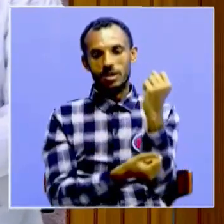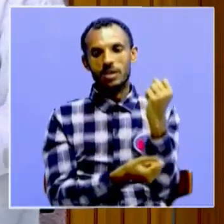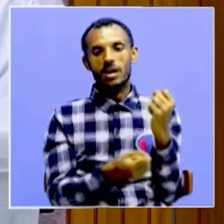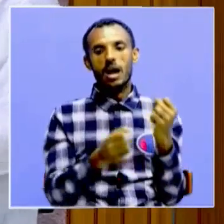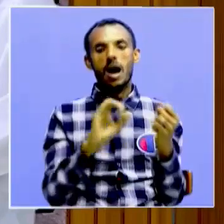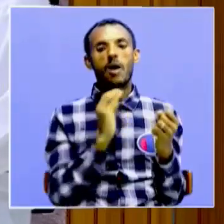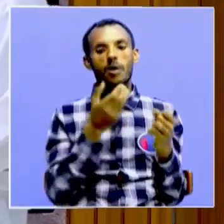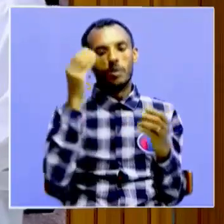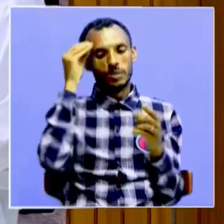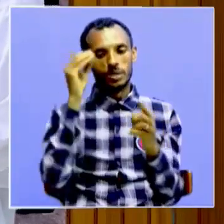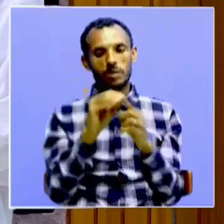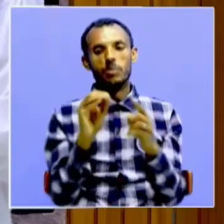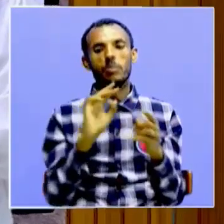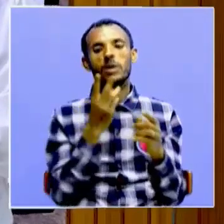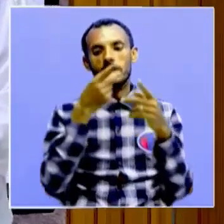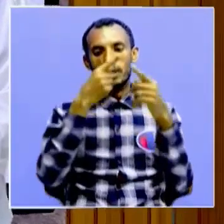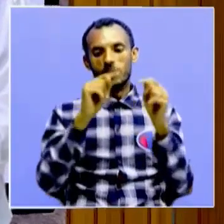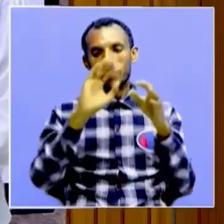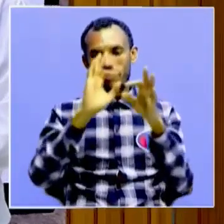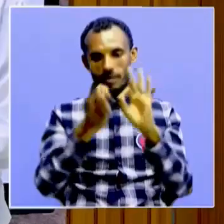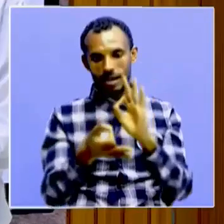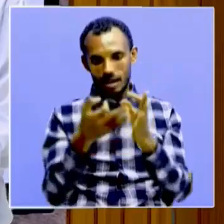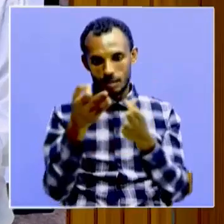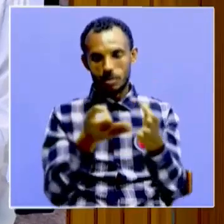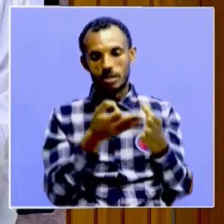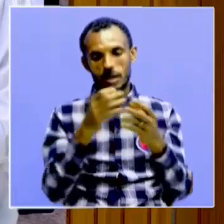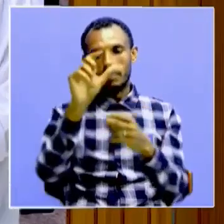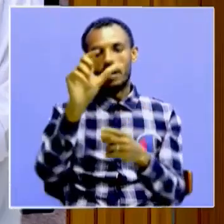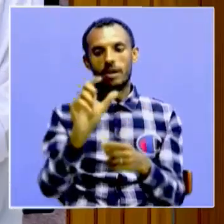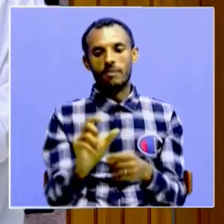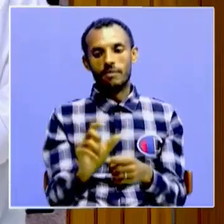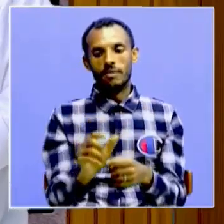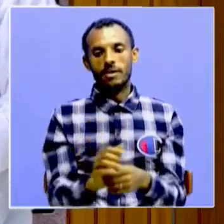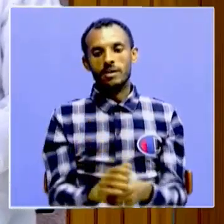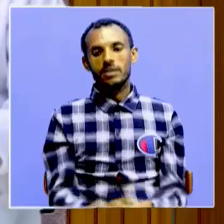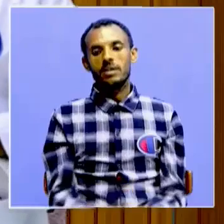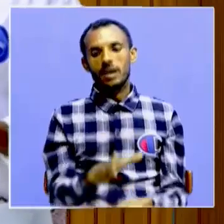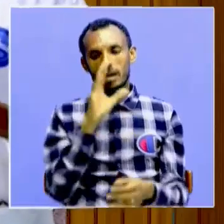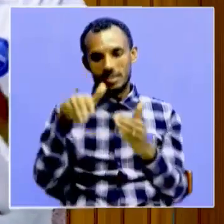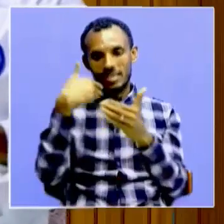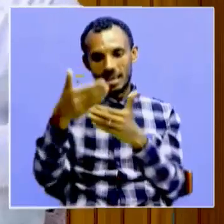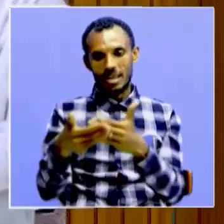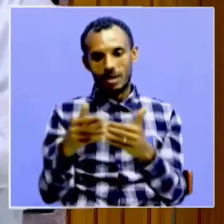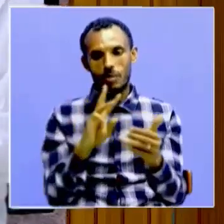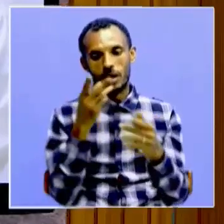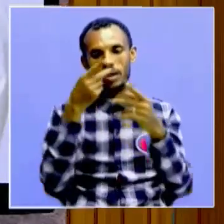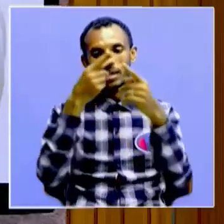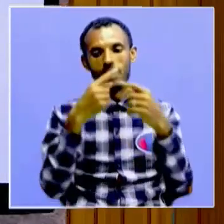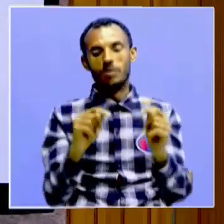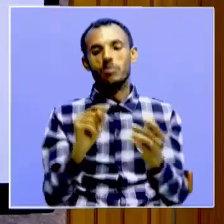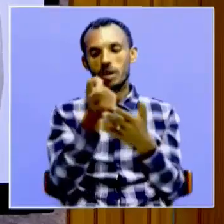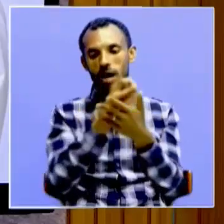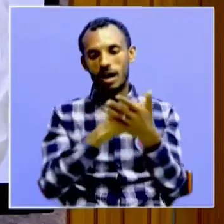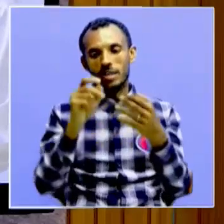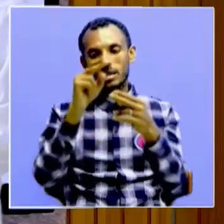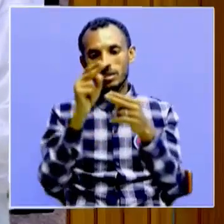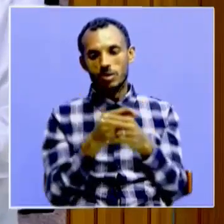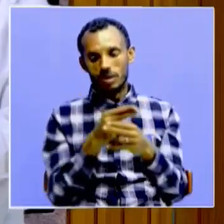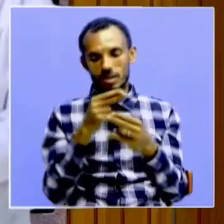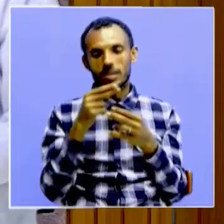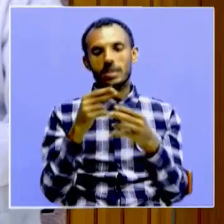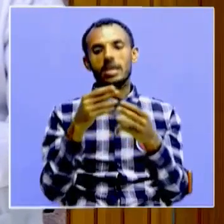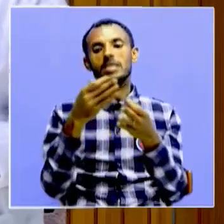objective, we try to define expository paragraph, yeah? And then we try to write short